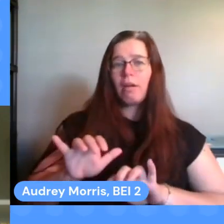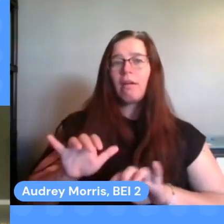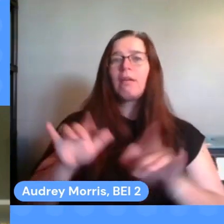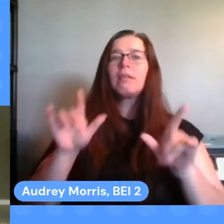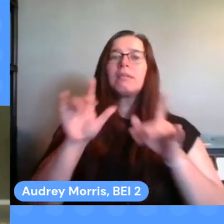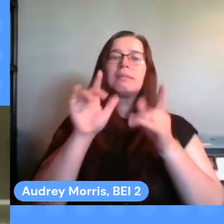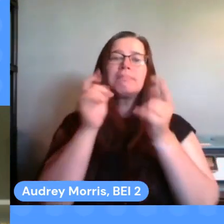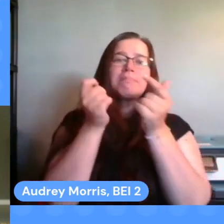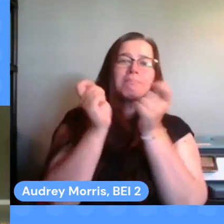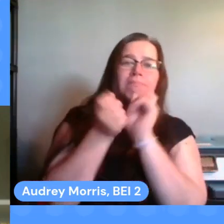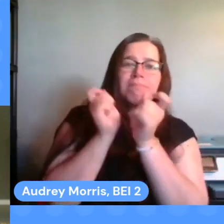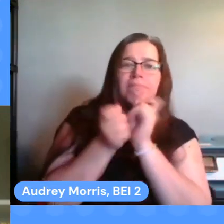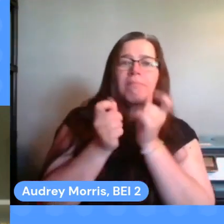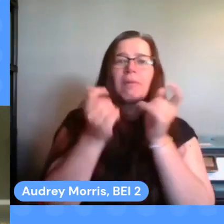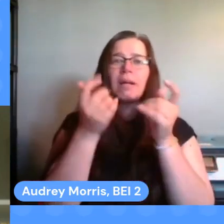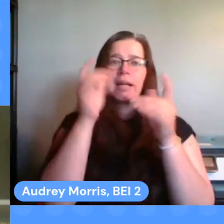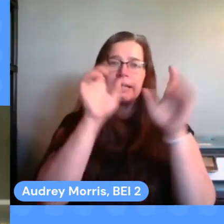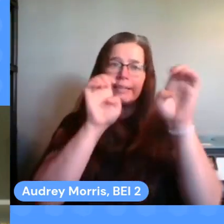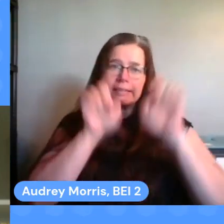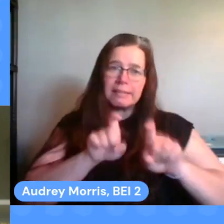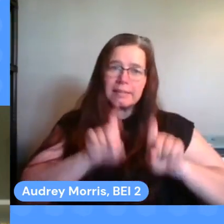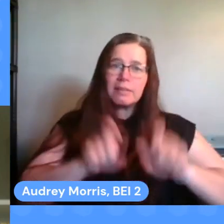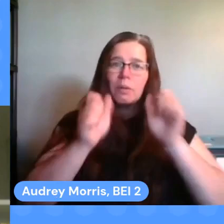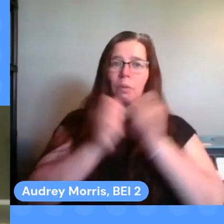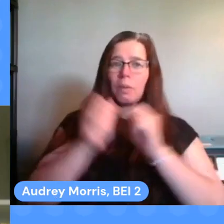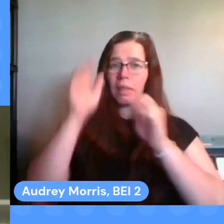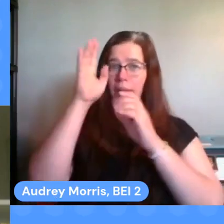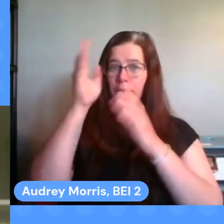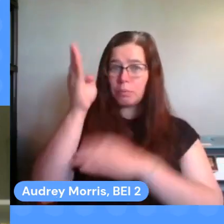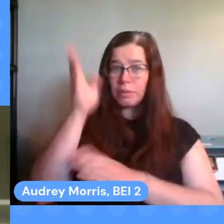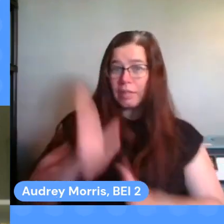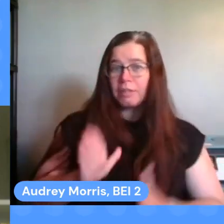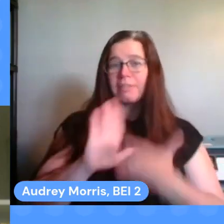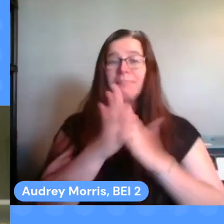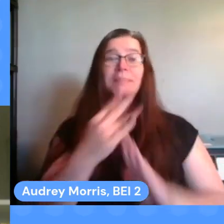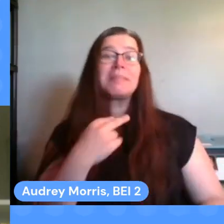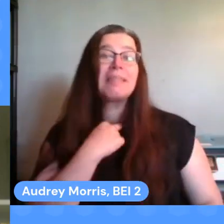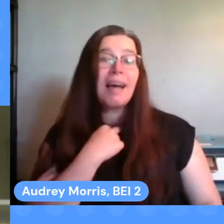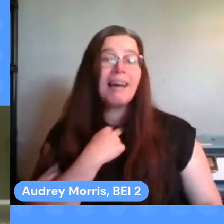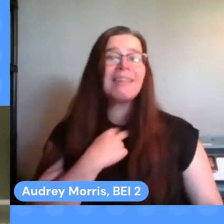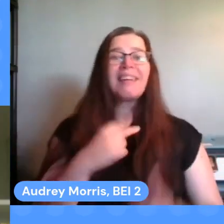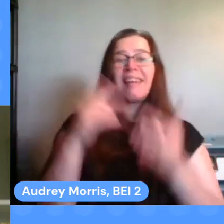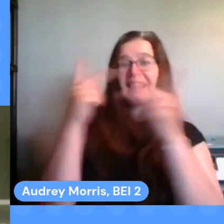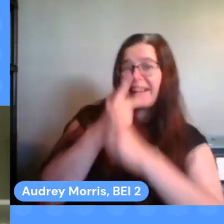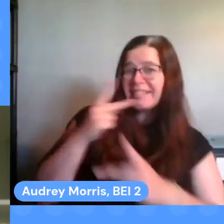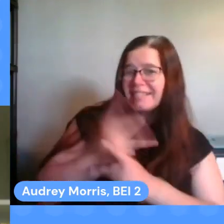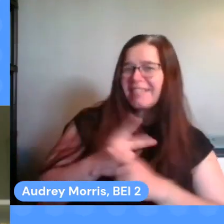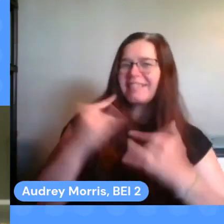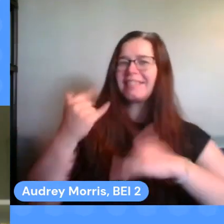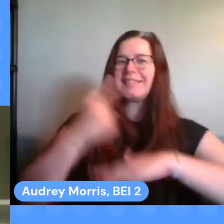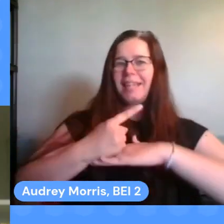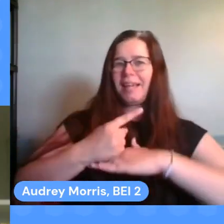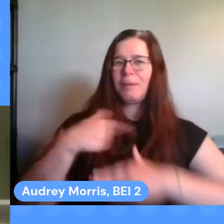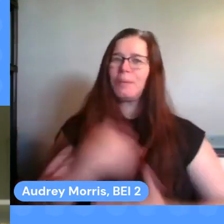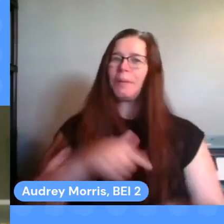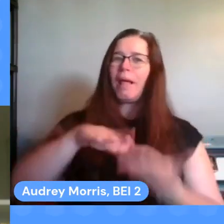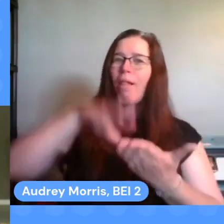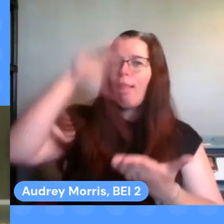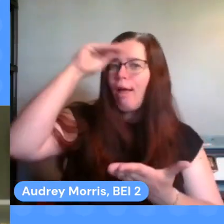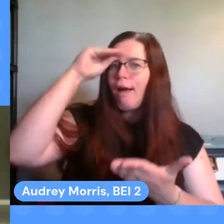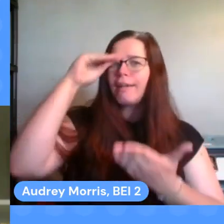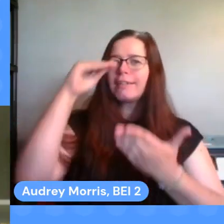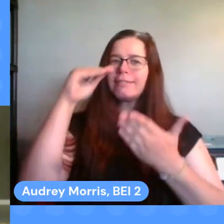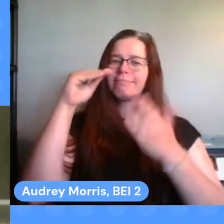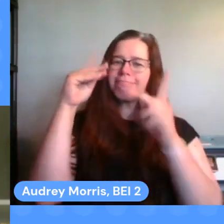along with the presenters, and prepare to get stuck and unstuck throughout the day as we learn and